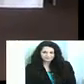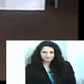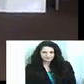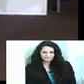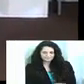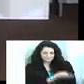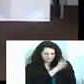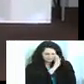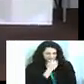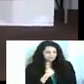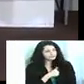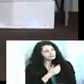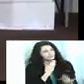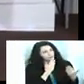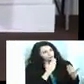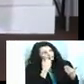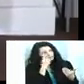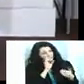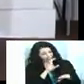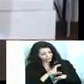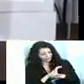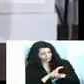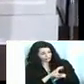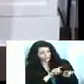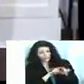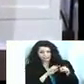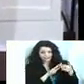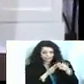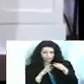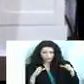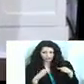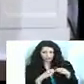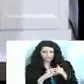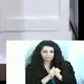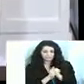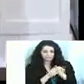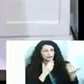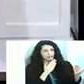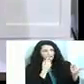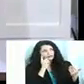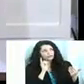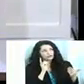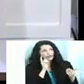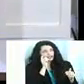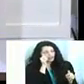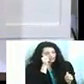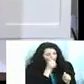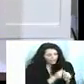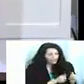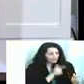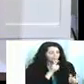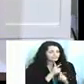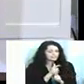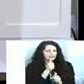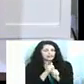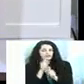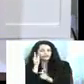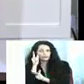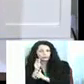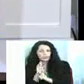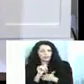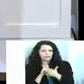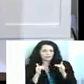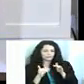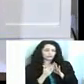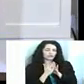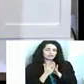God, we're so grateful for this church and for this community. We thank you for every sister and for every brother that is